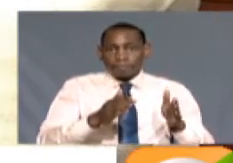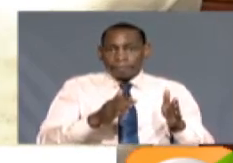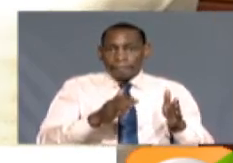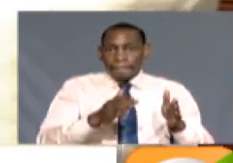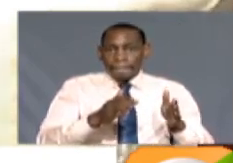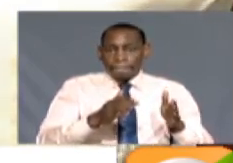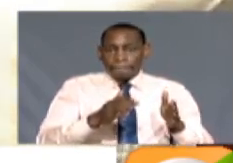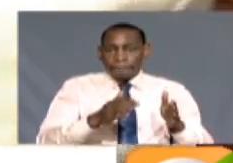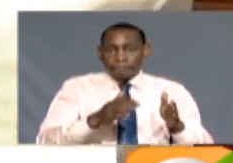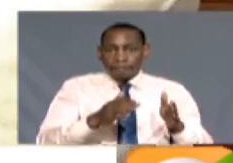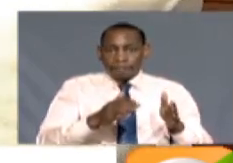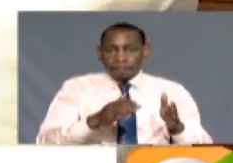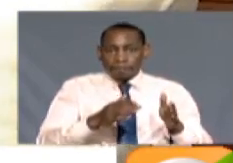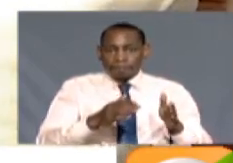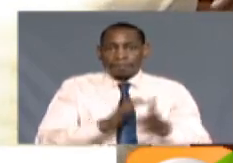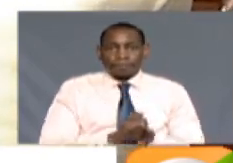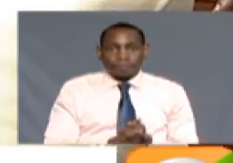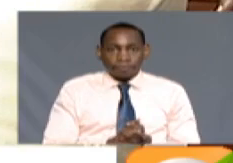how...